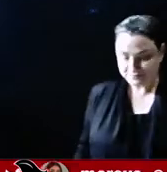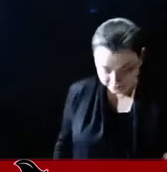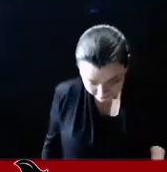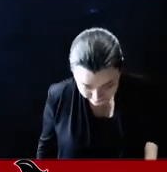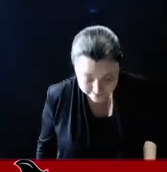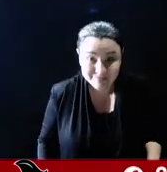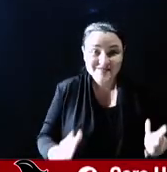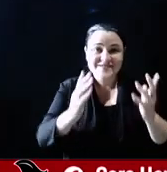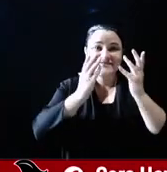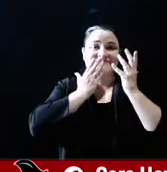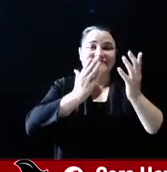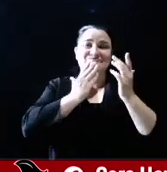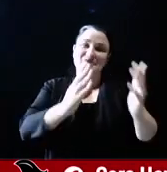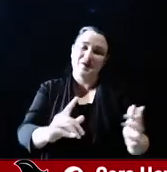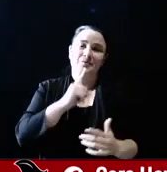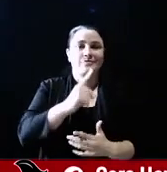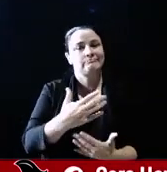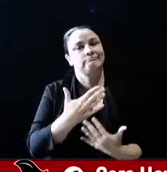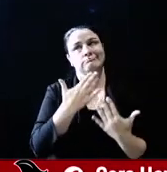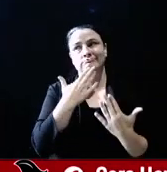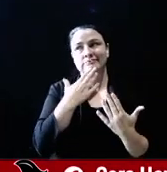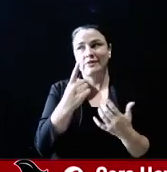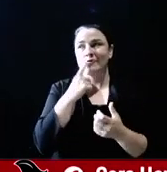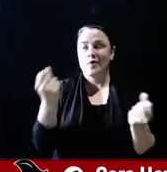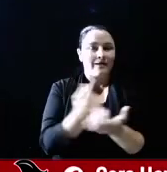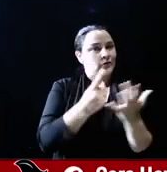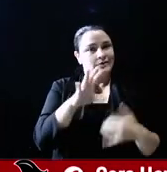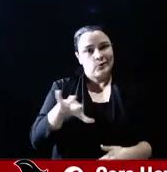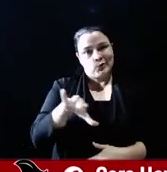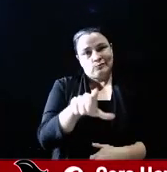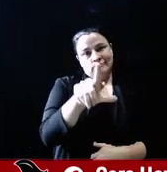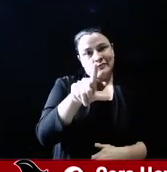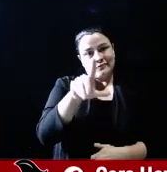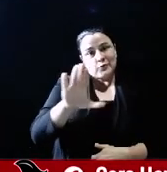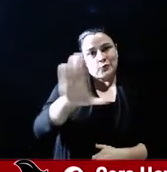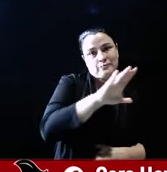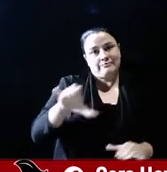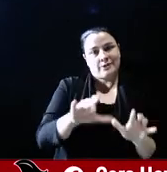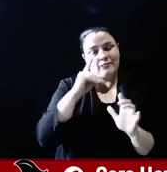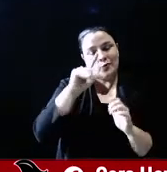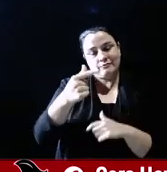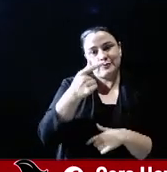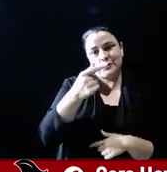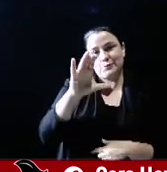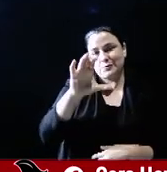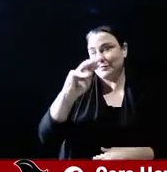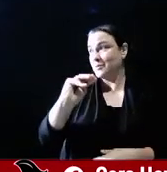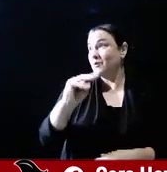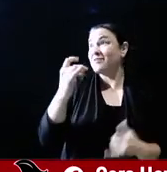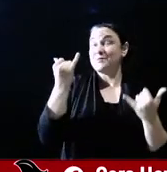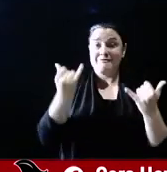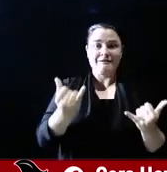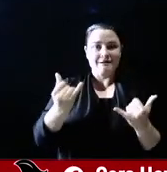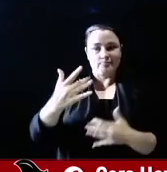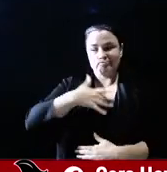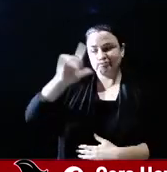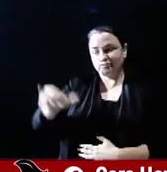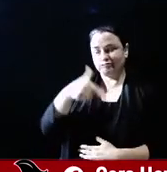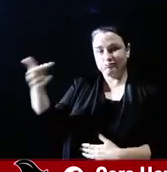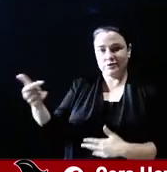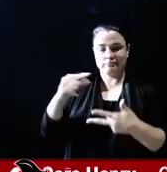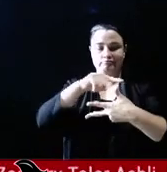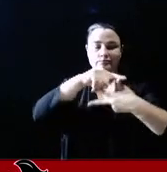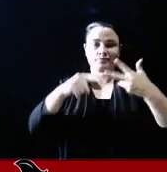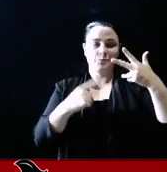Thank you guys, appreciate you very much for everything you've done for Goose Creek Memorial. It's now with great pleasure that I now turn the podium over to three of our